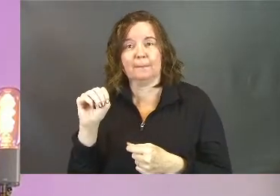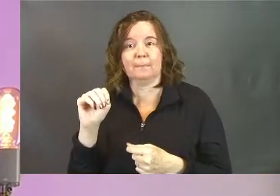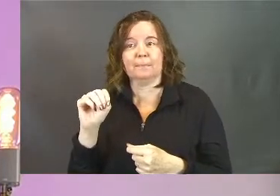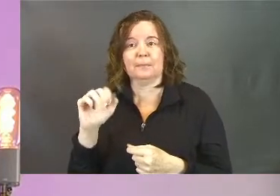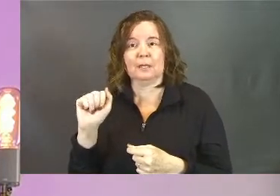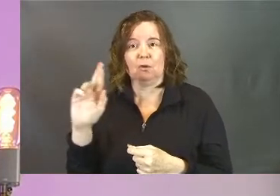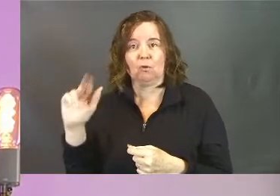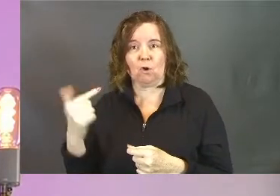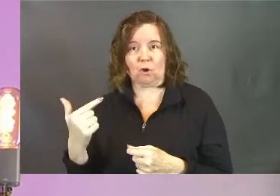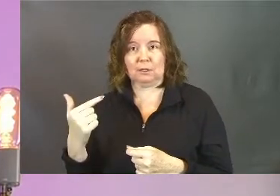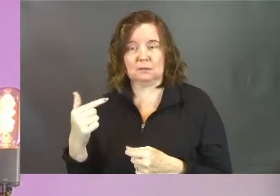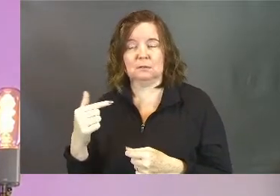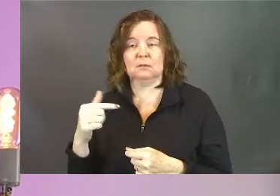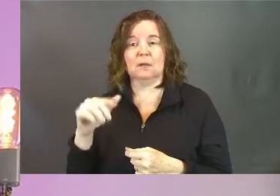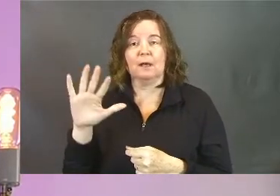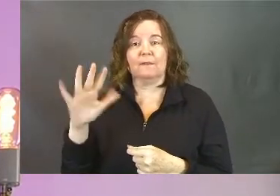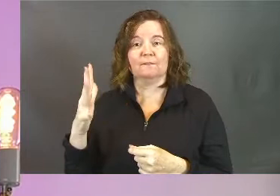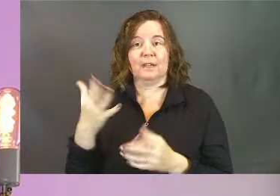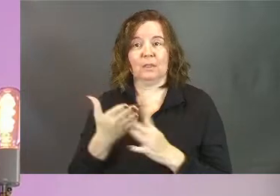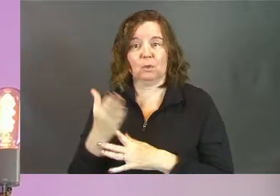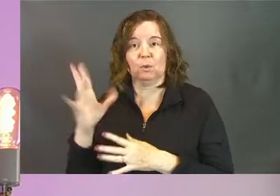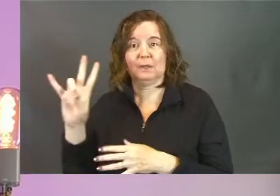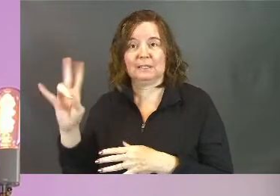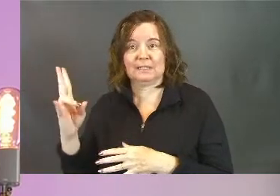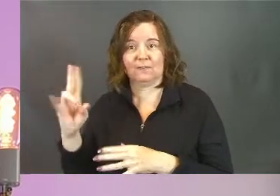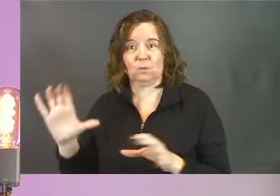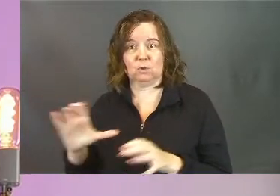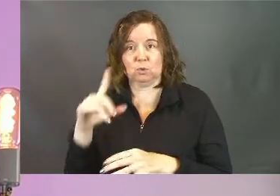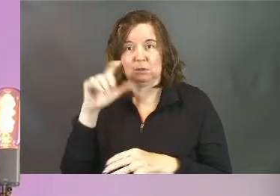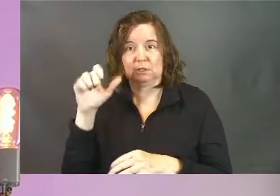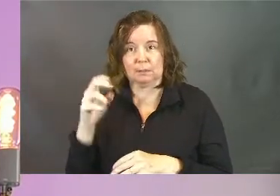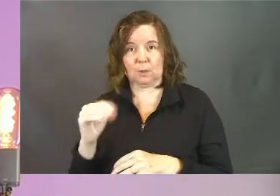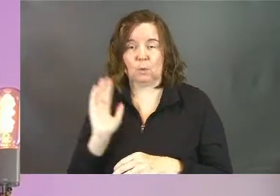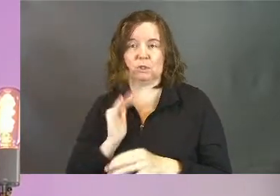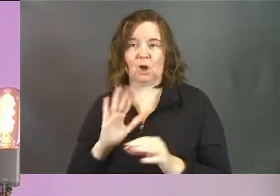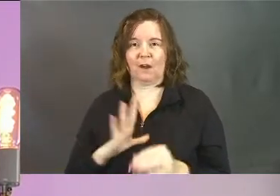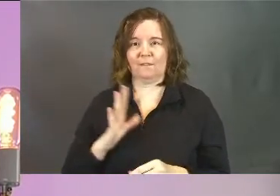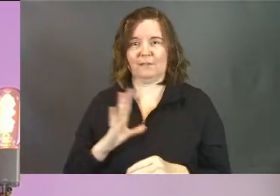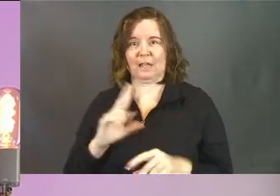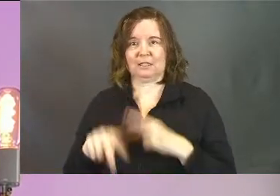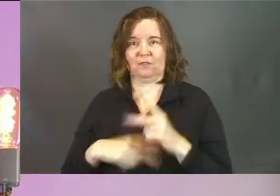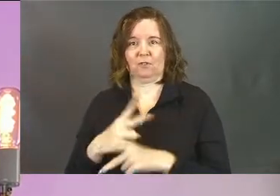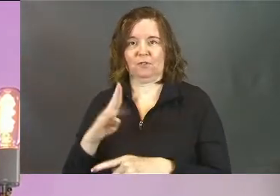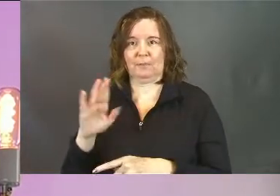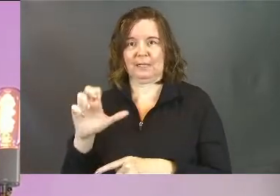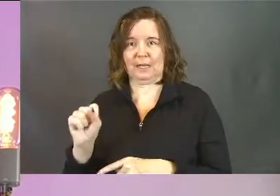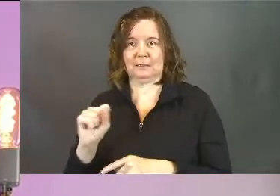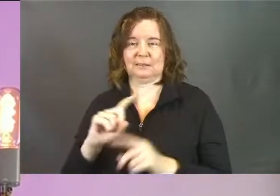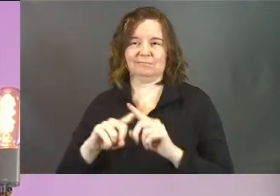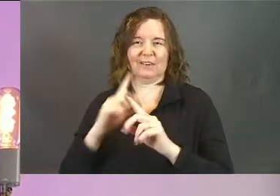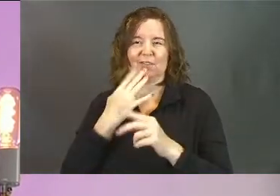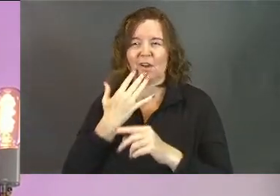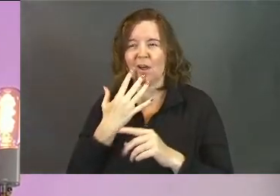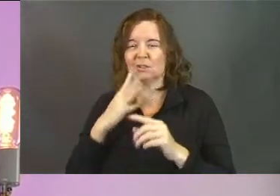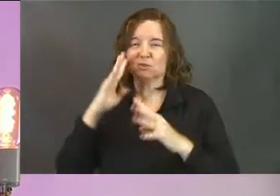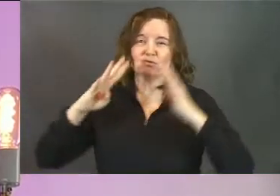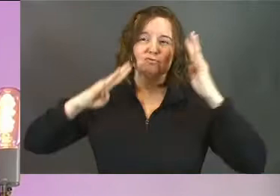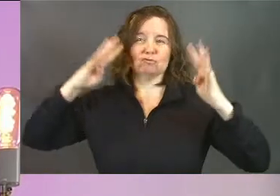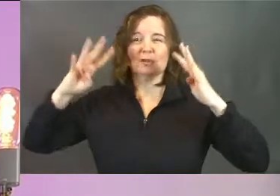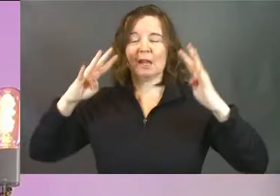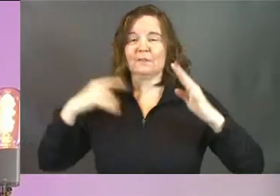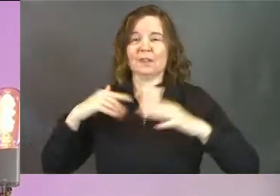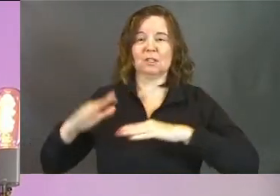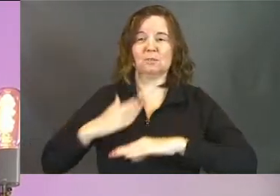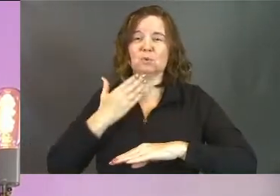in August. August 5th through the 7th, we're doing Summer Jam, which is our fancy version of VBS, and it's all colors, and it's creative, and